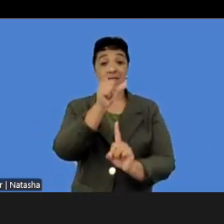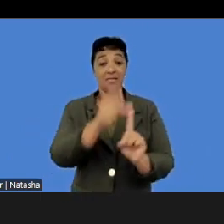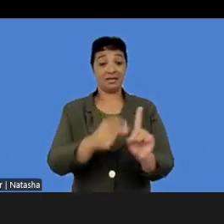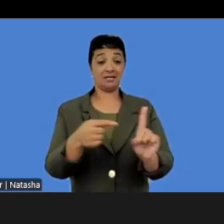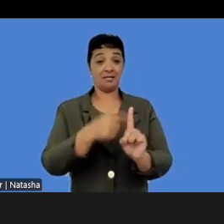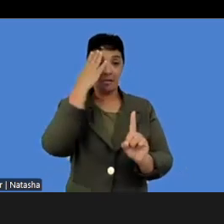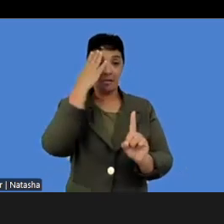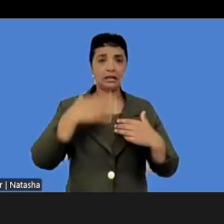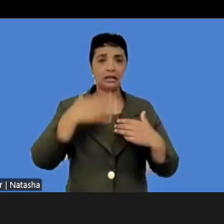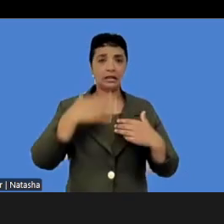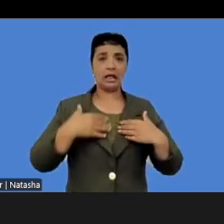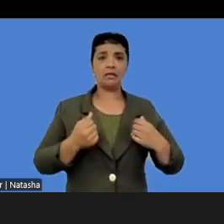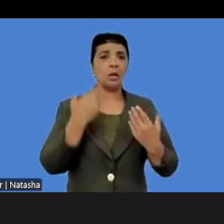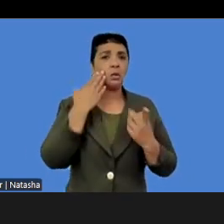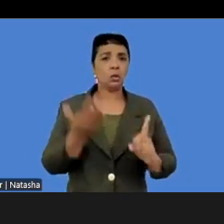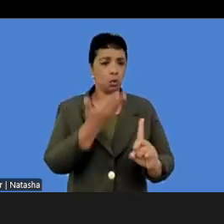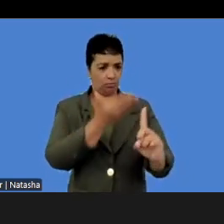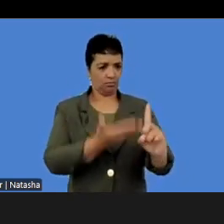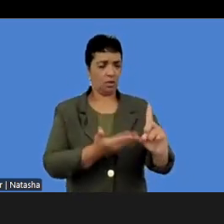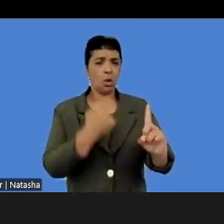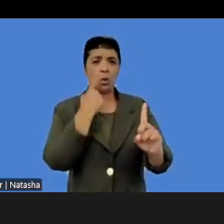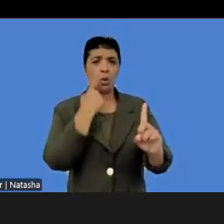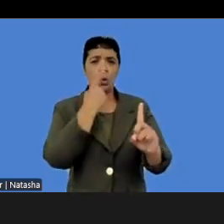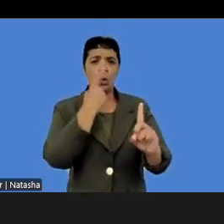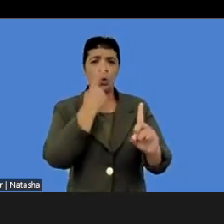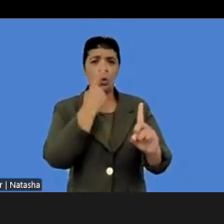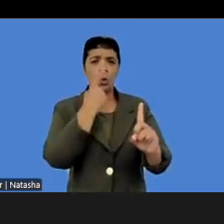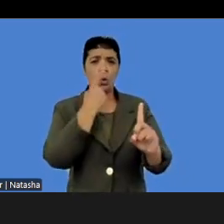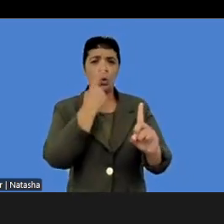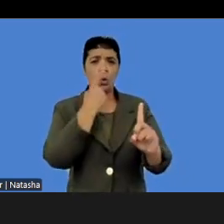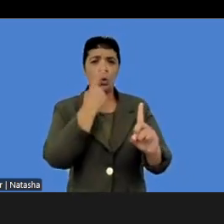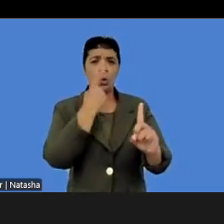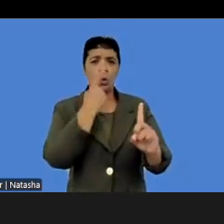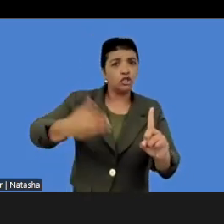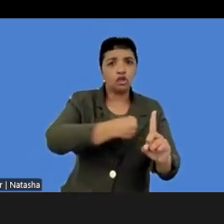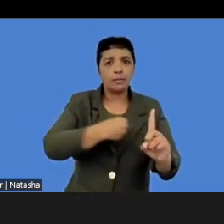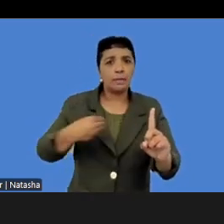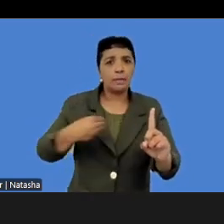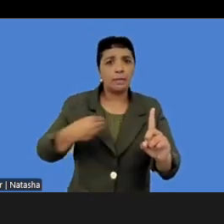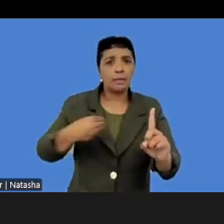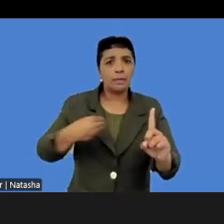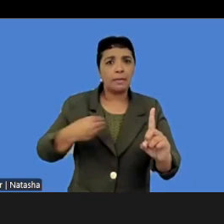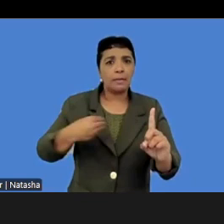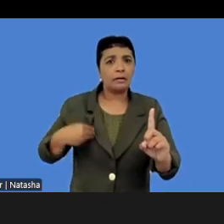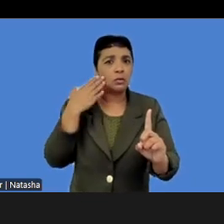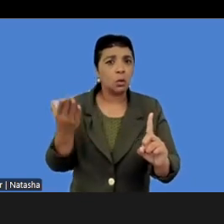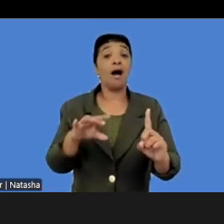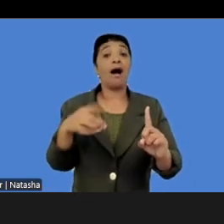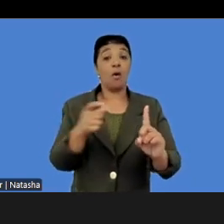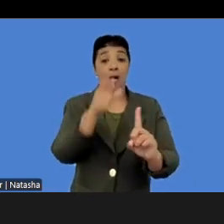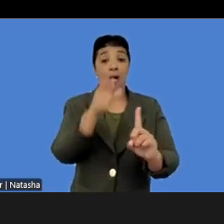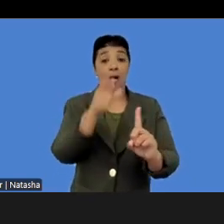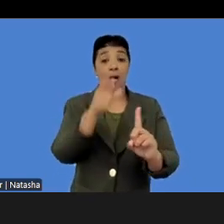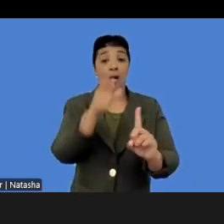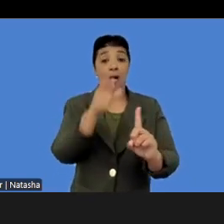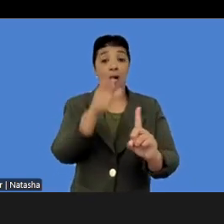of identity, it resulted in patients going missing. It resulted